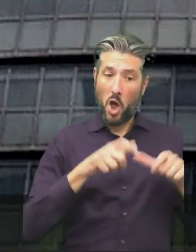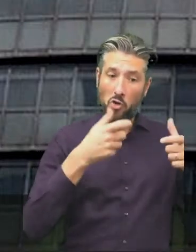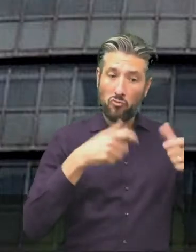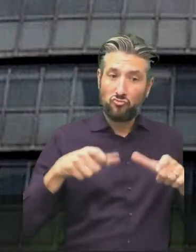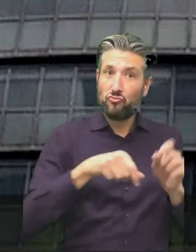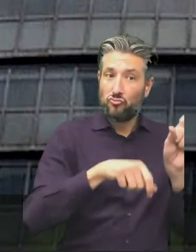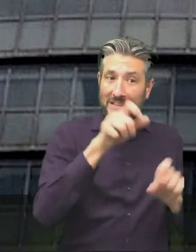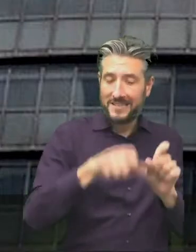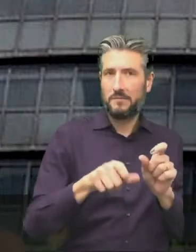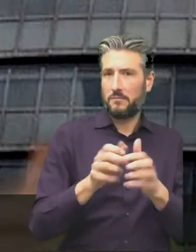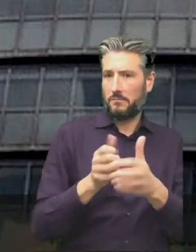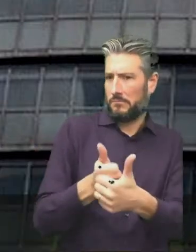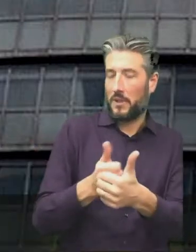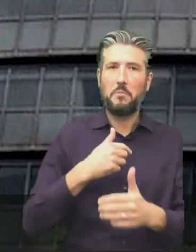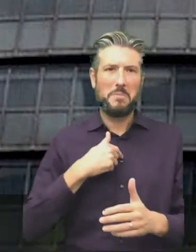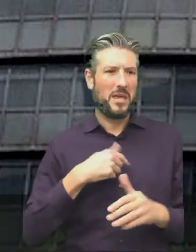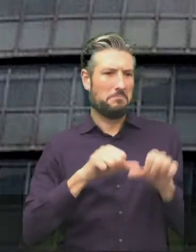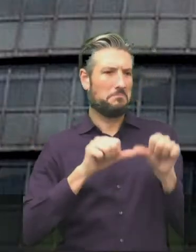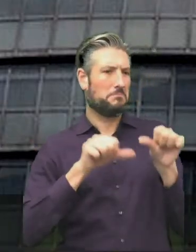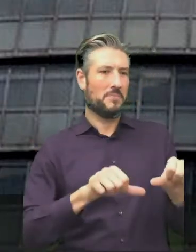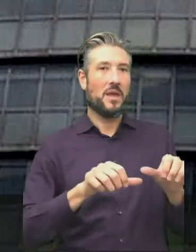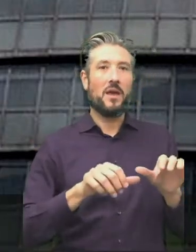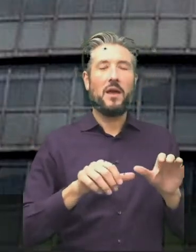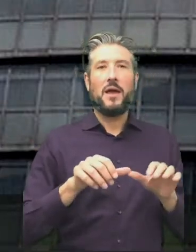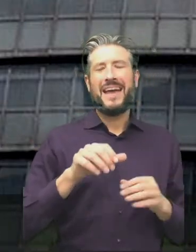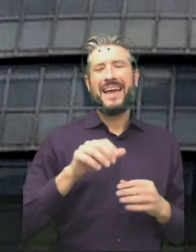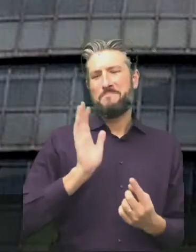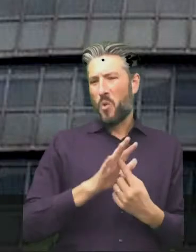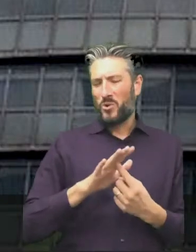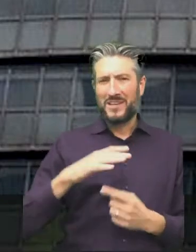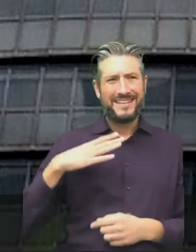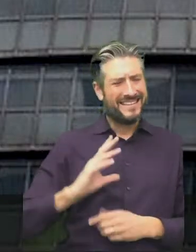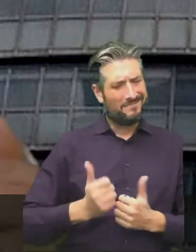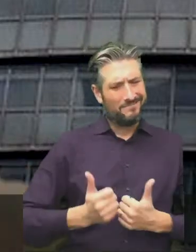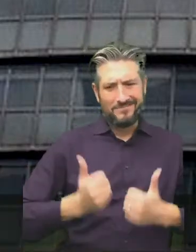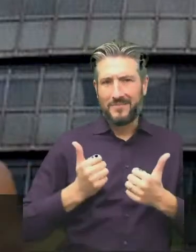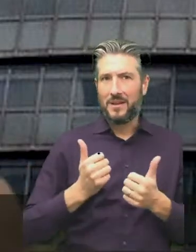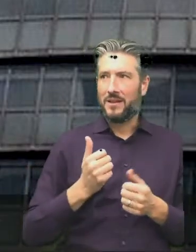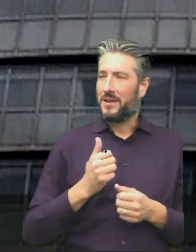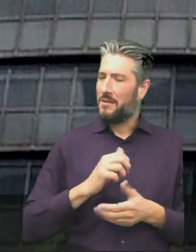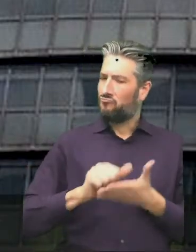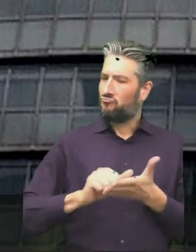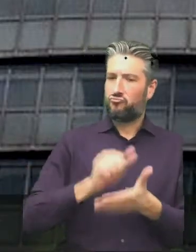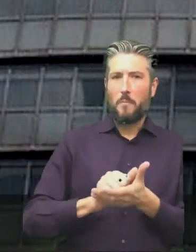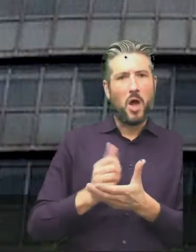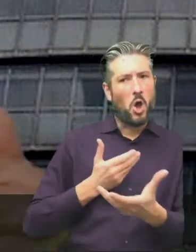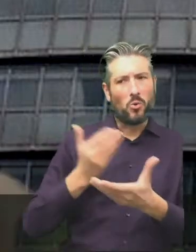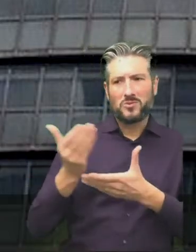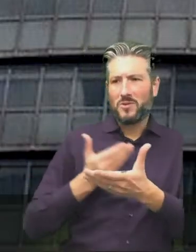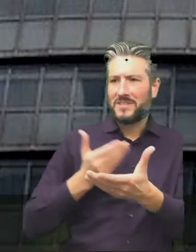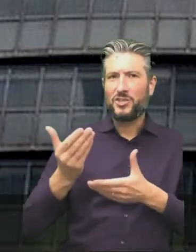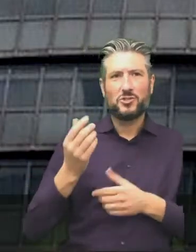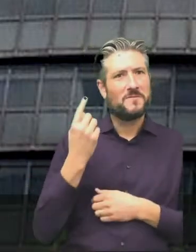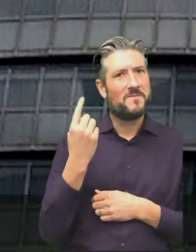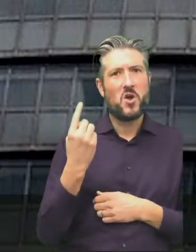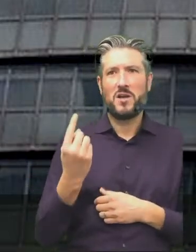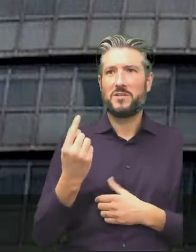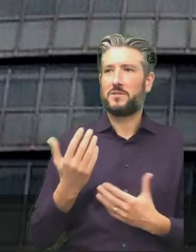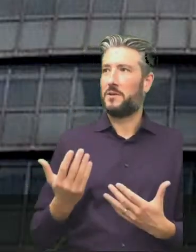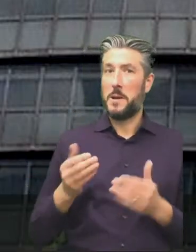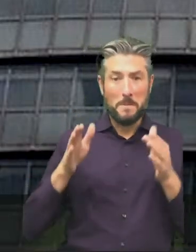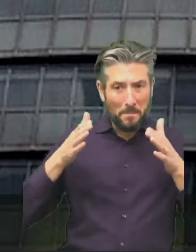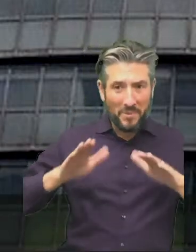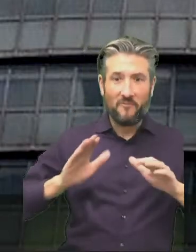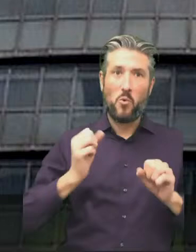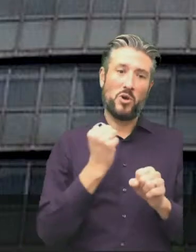here is that we must have proper consultation before either local government or the GLA or even national